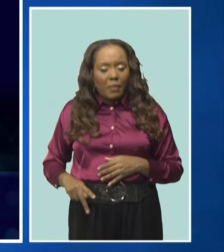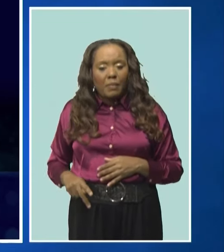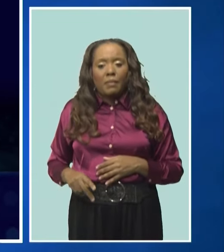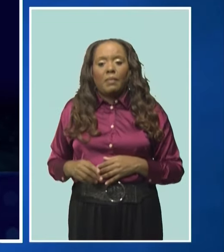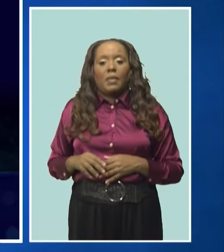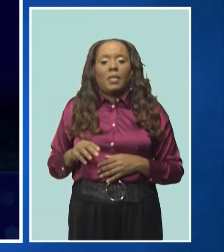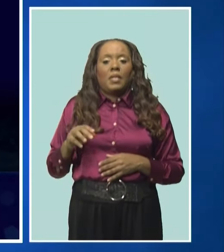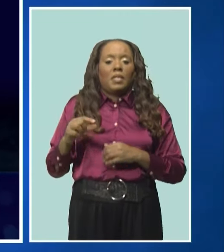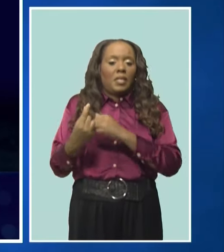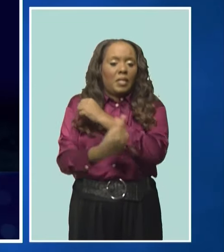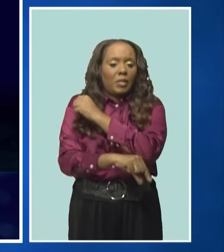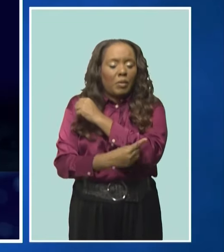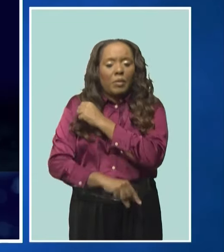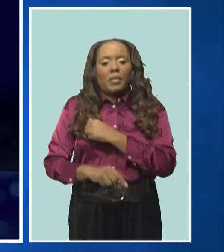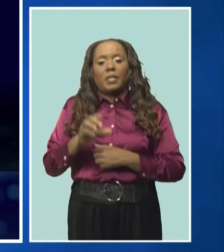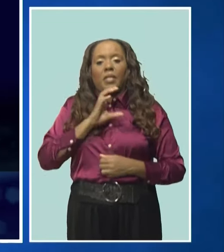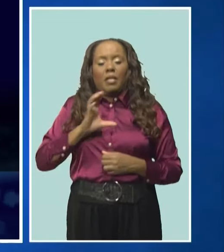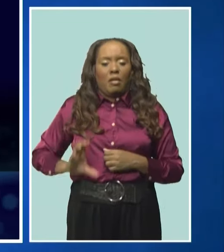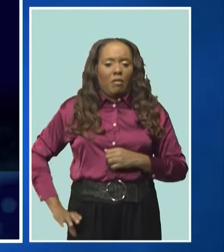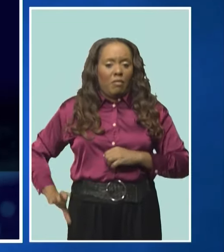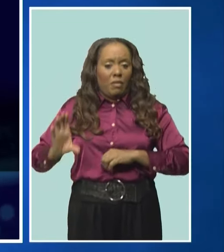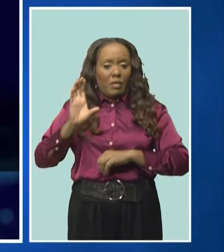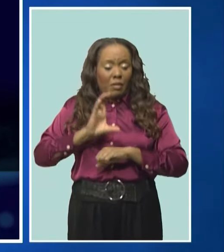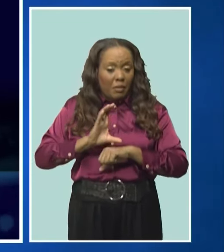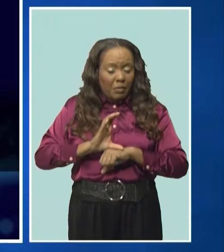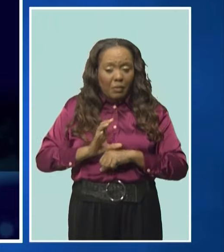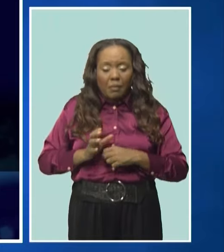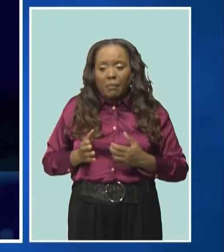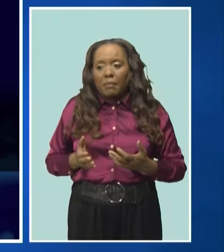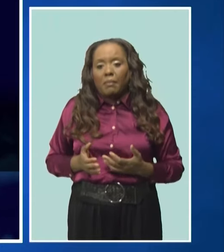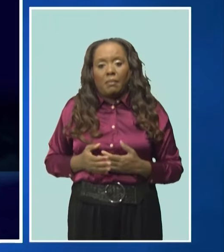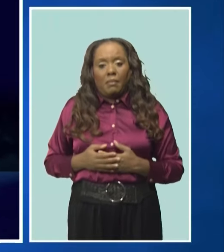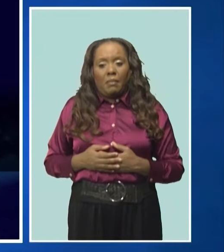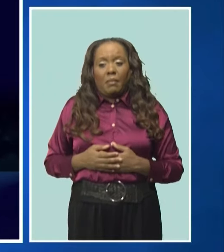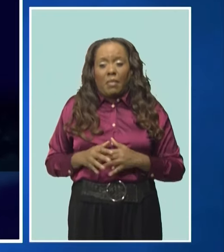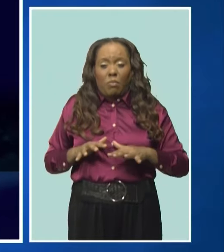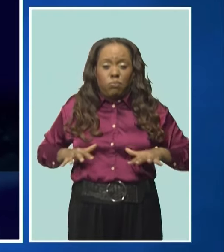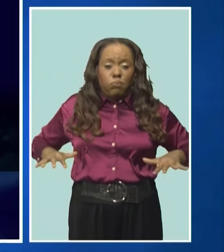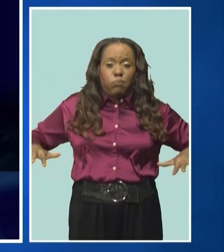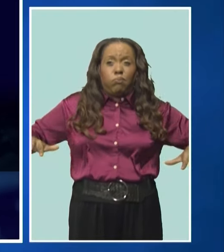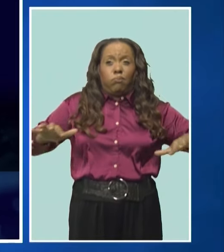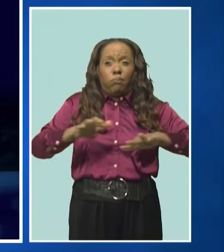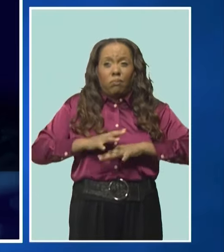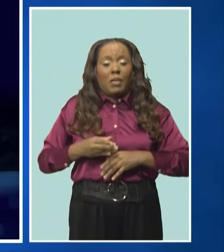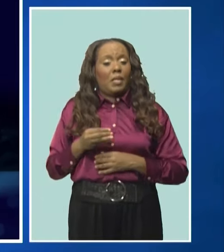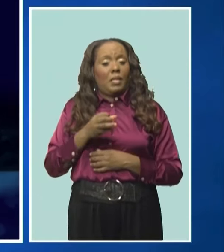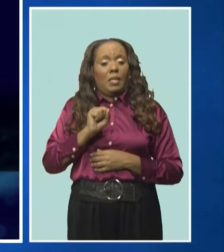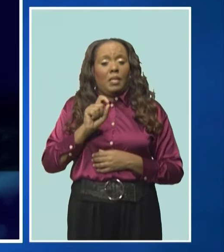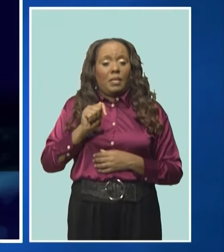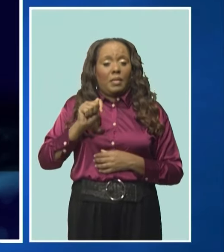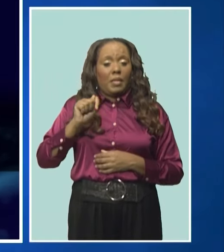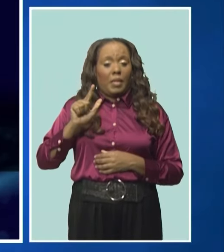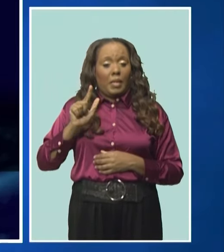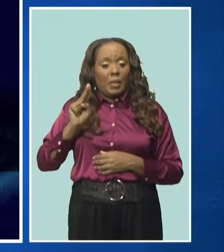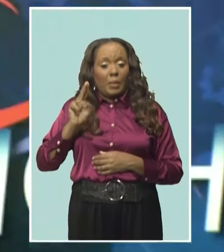St. George, Christchurch, and St. John, and also St.